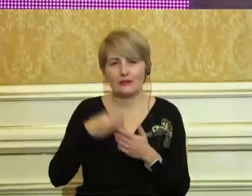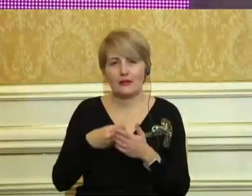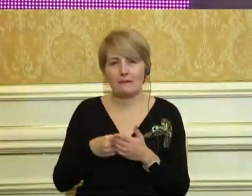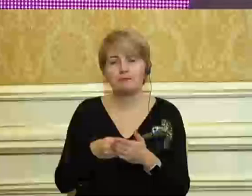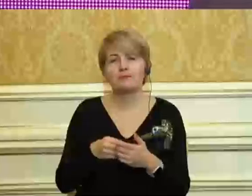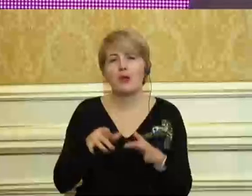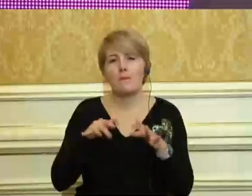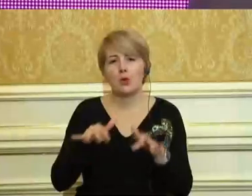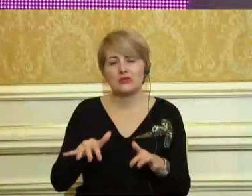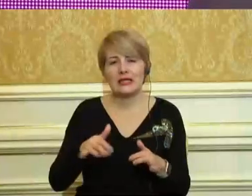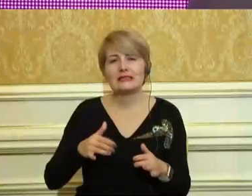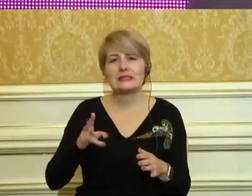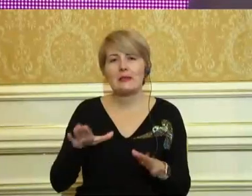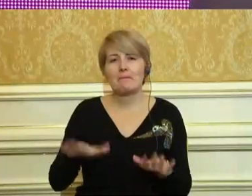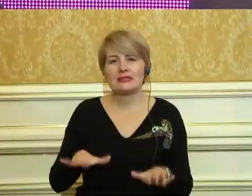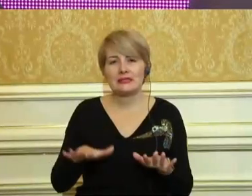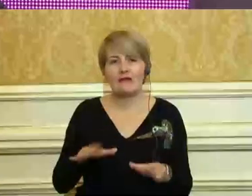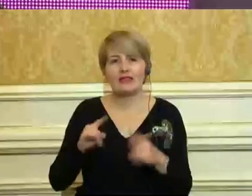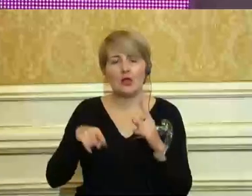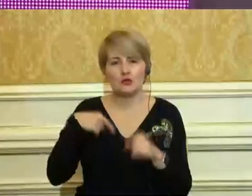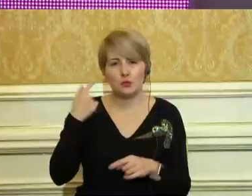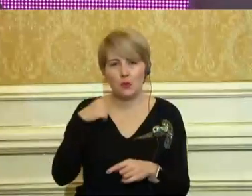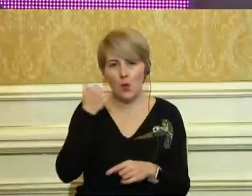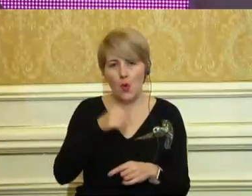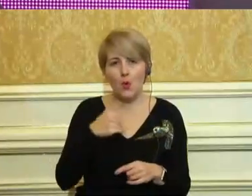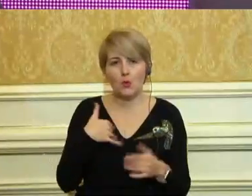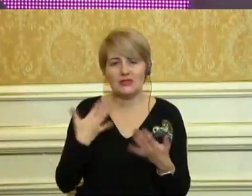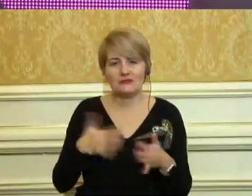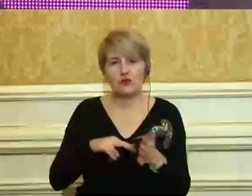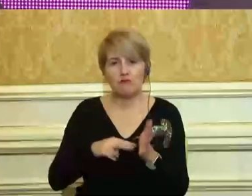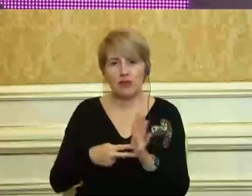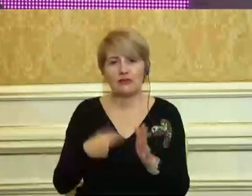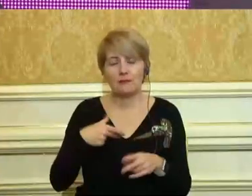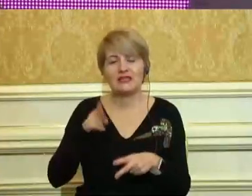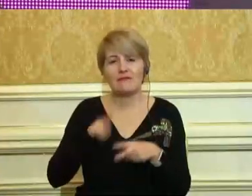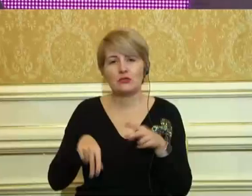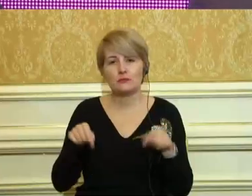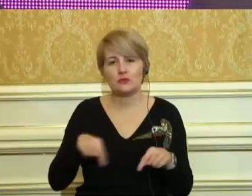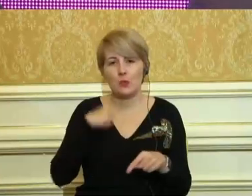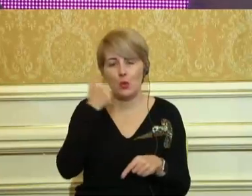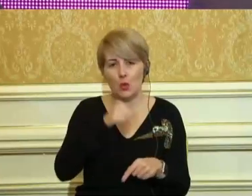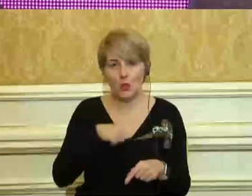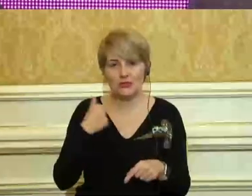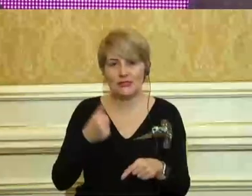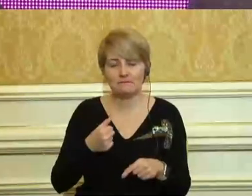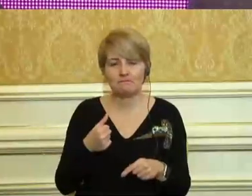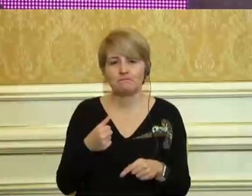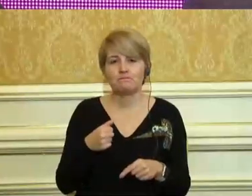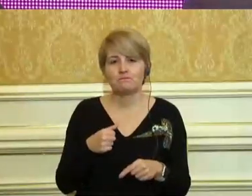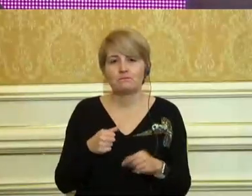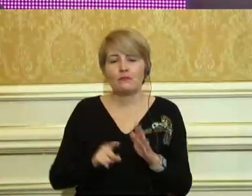these changes for the budget process since next year. So these ideas and in our plan.